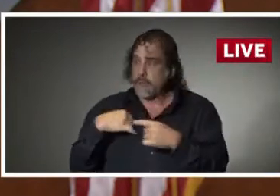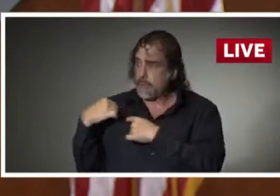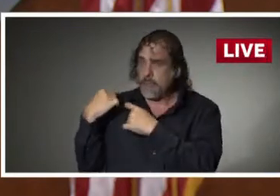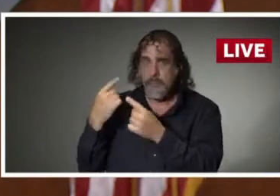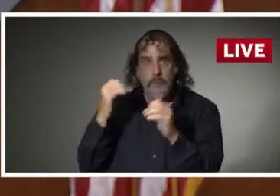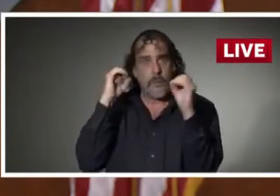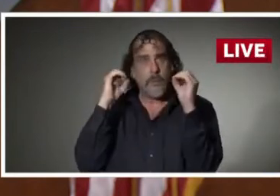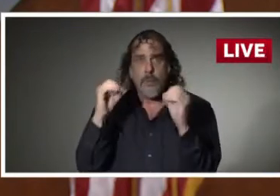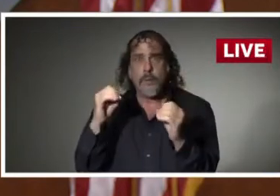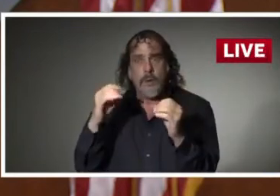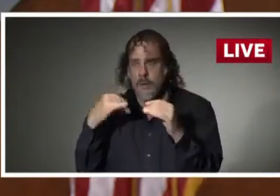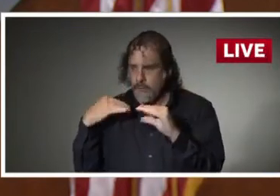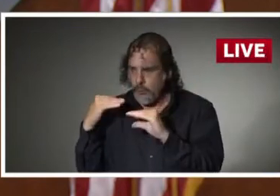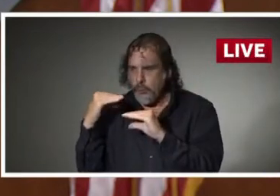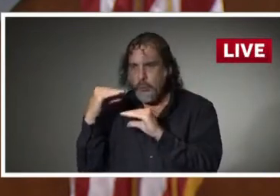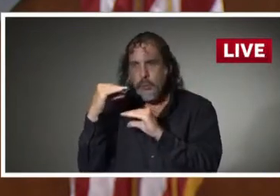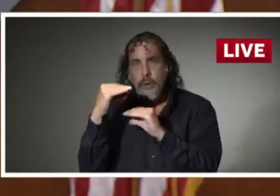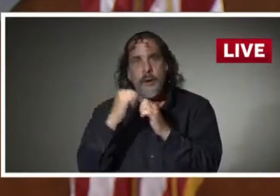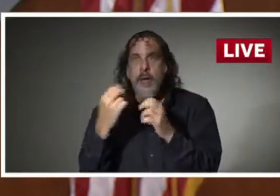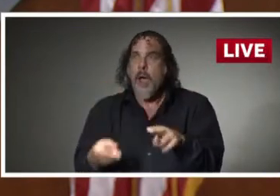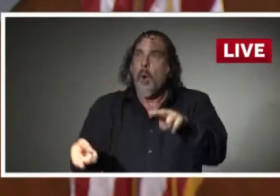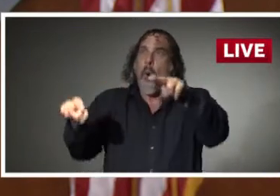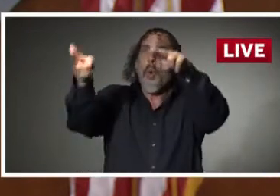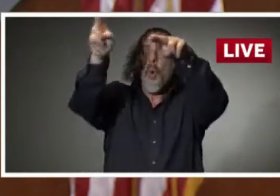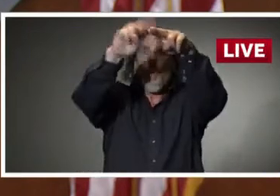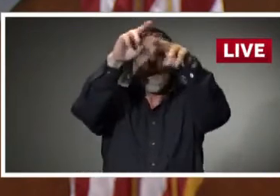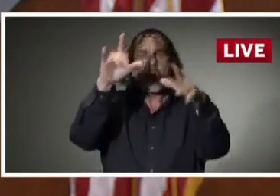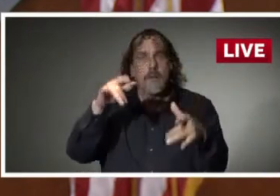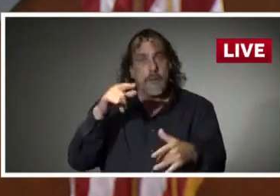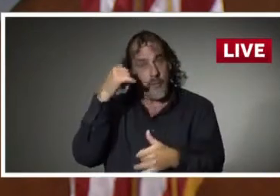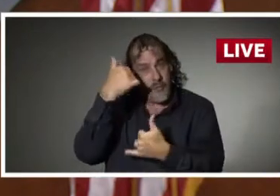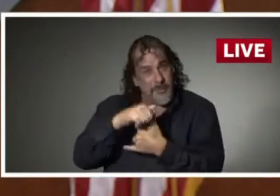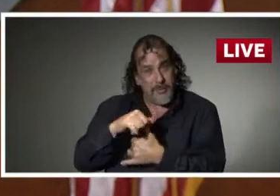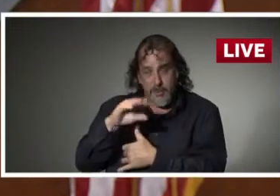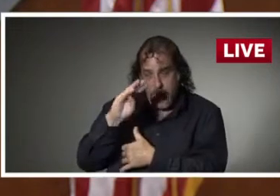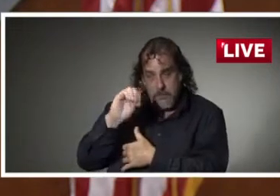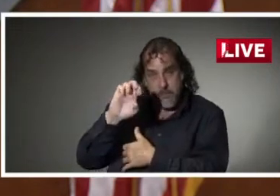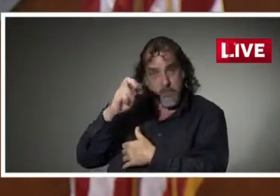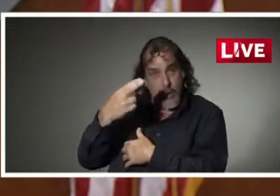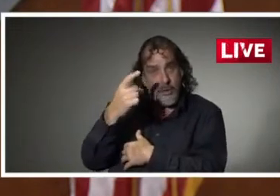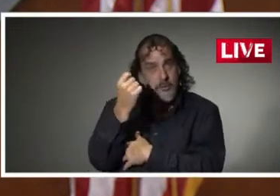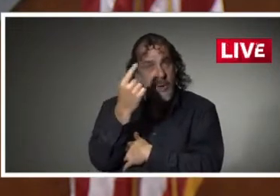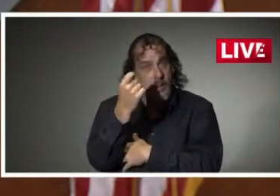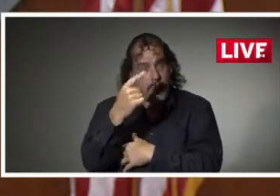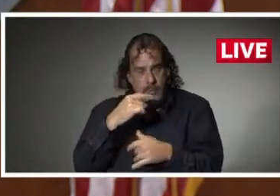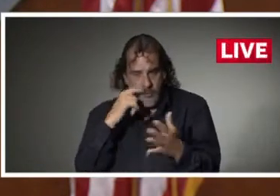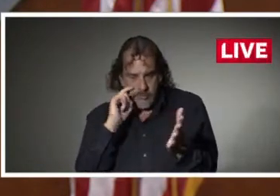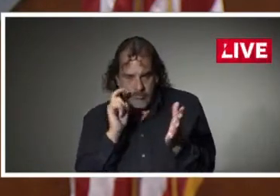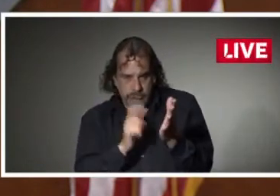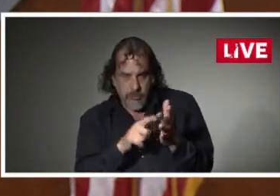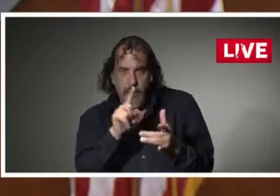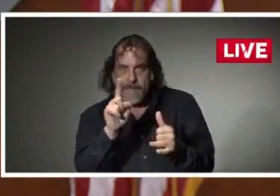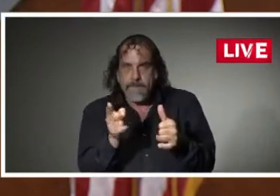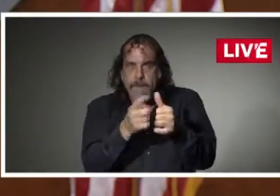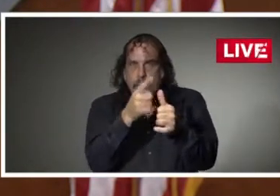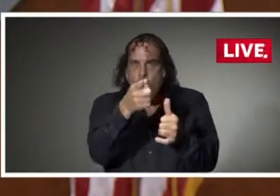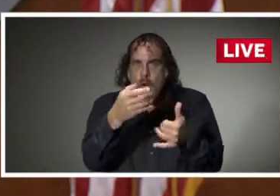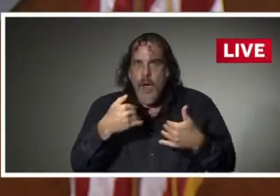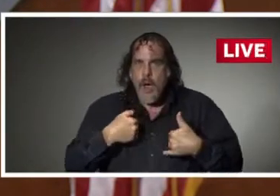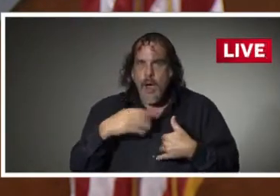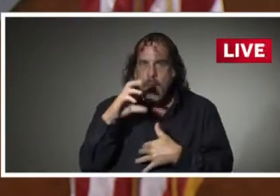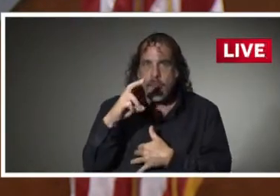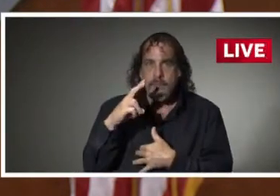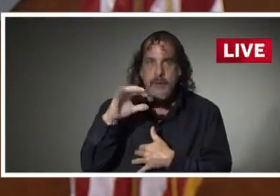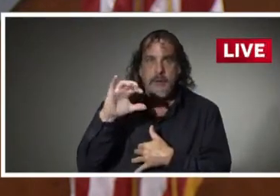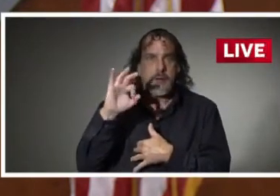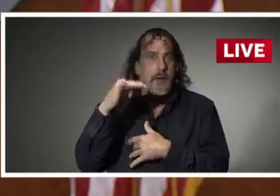point since the very beginning. Remember, it was on March the 11th when we identified our first case. Over